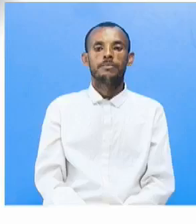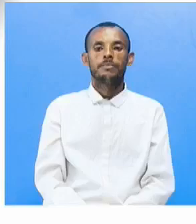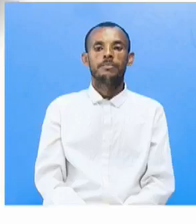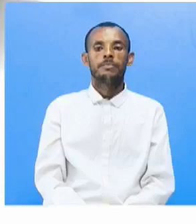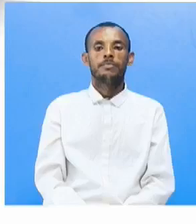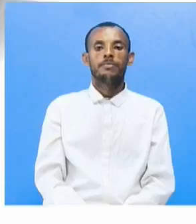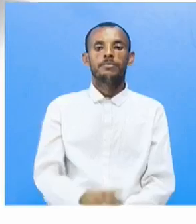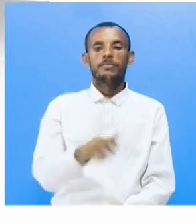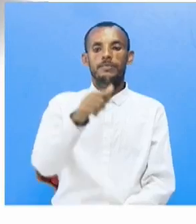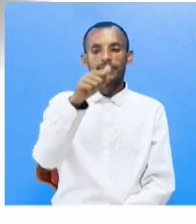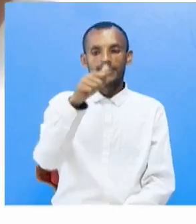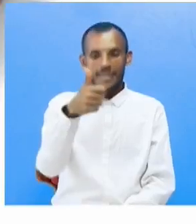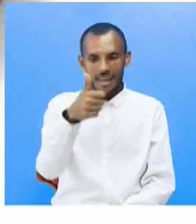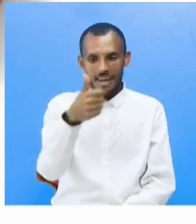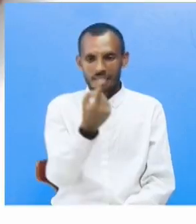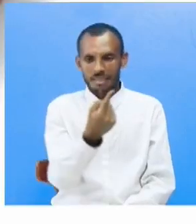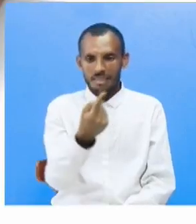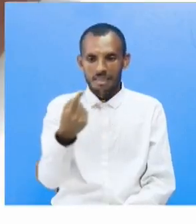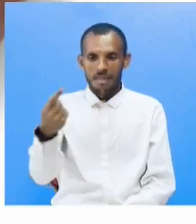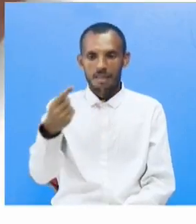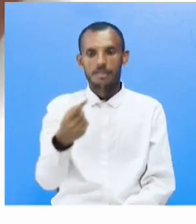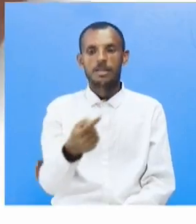10 each.